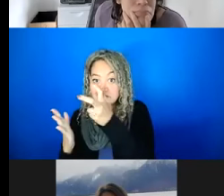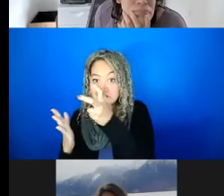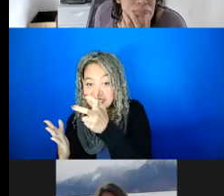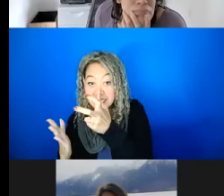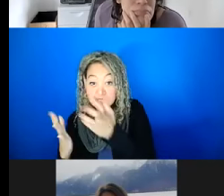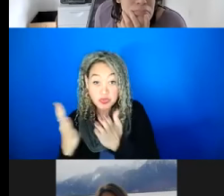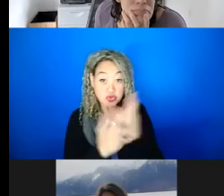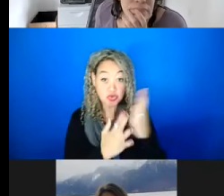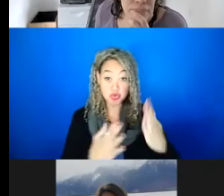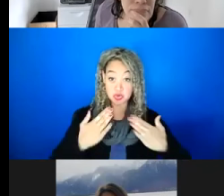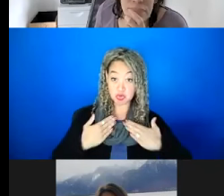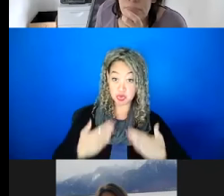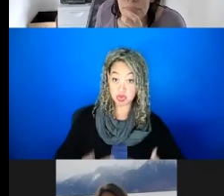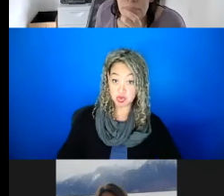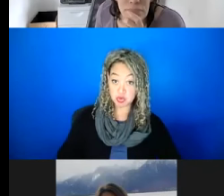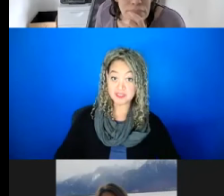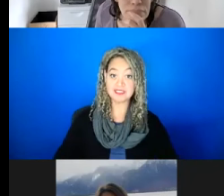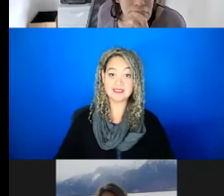us. And we've just